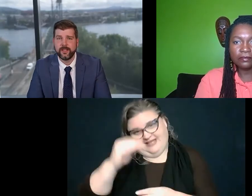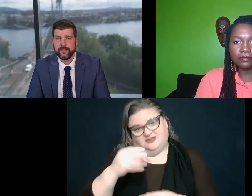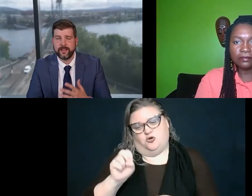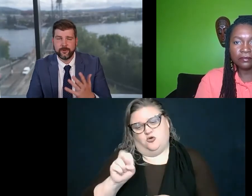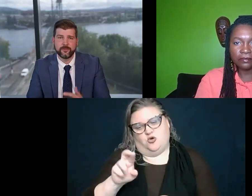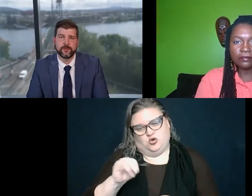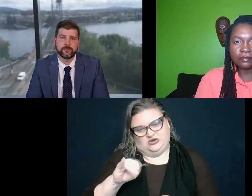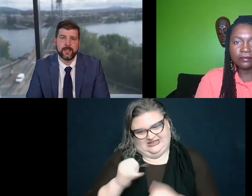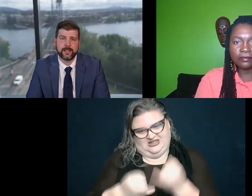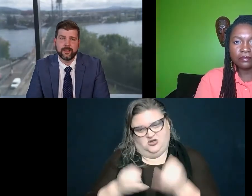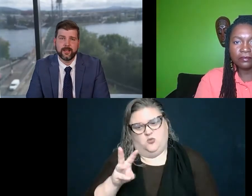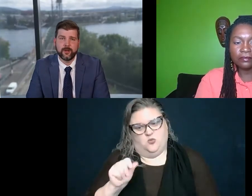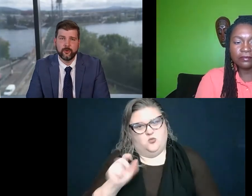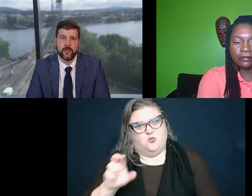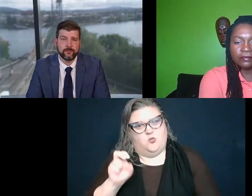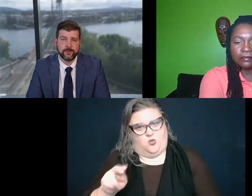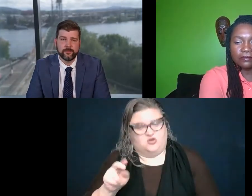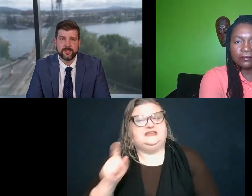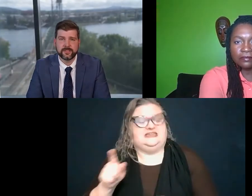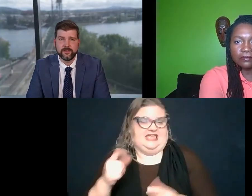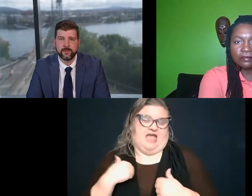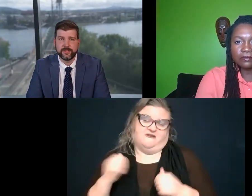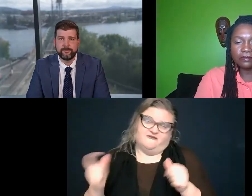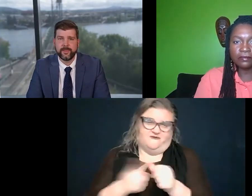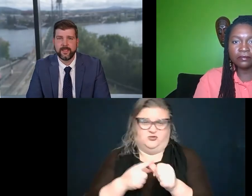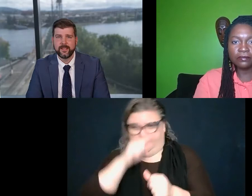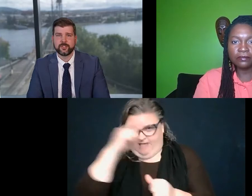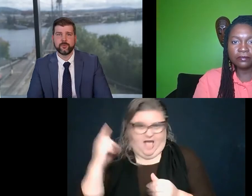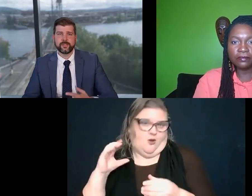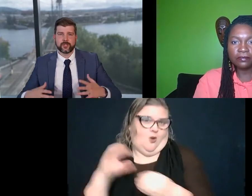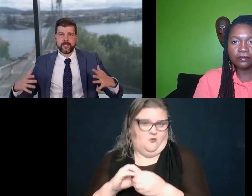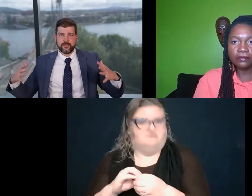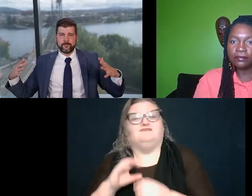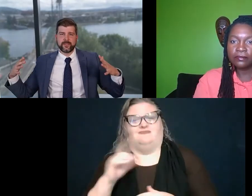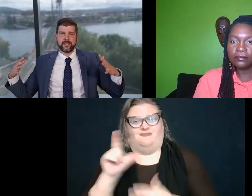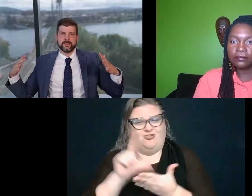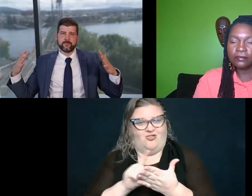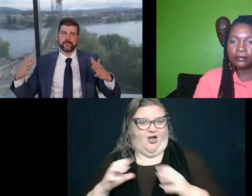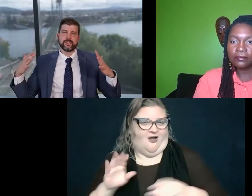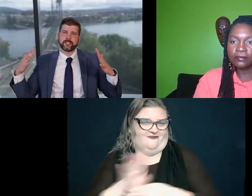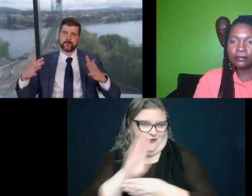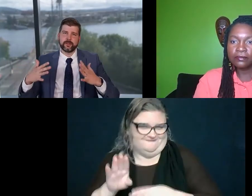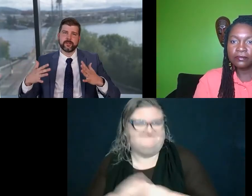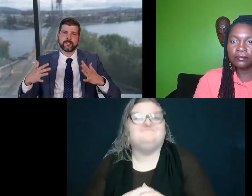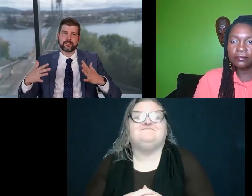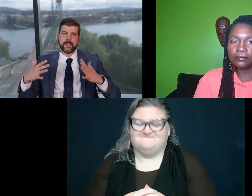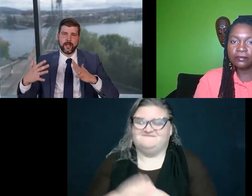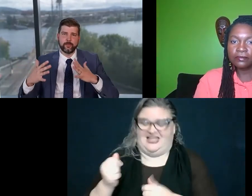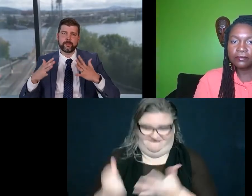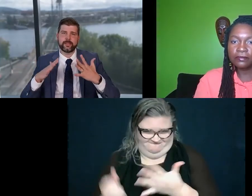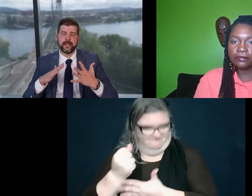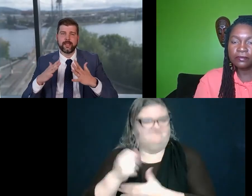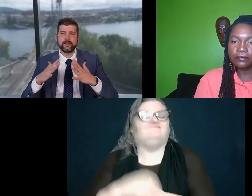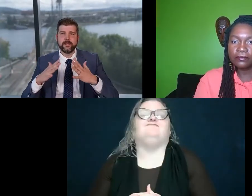community, founded the first Black-owned law firm in the state of Oregon. So really trying to get diverse experience to